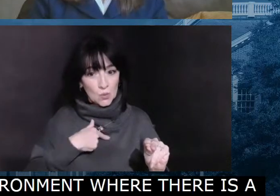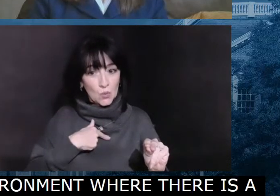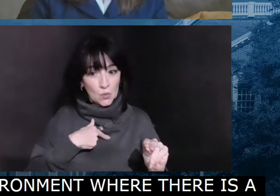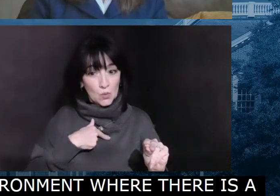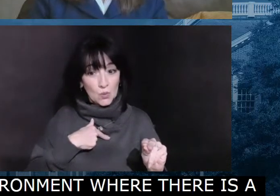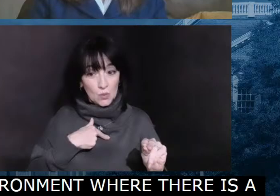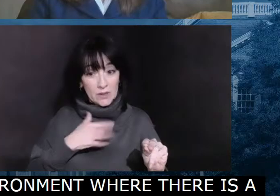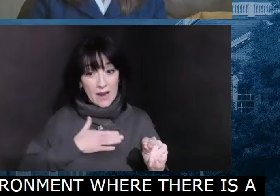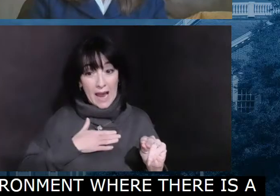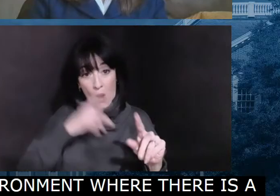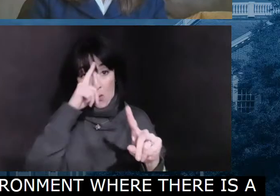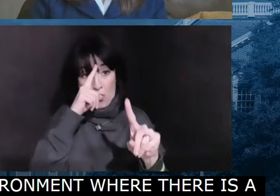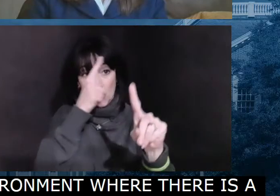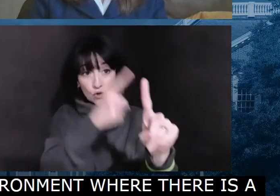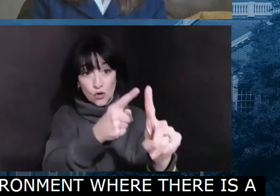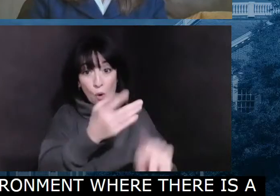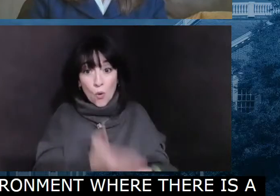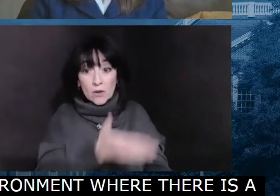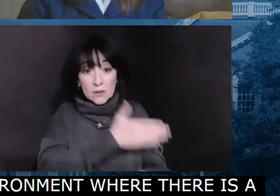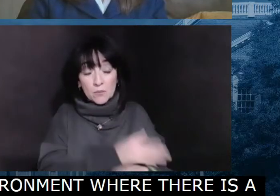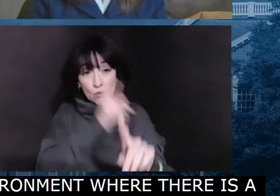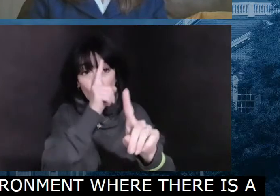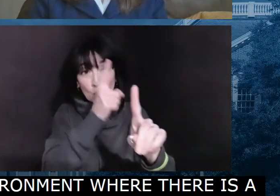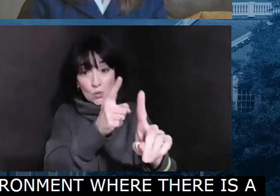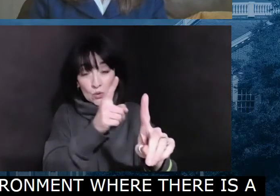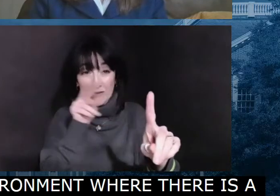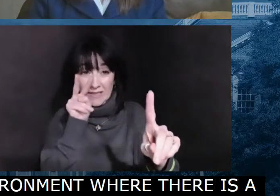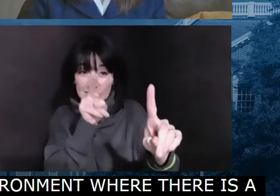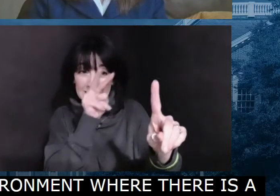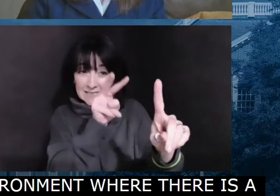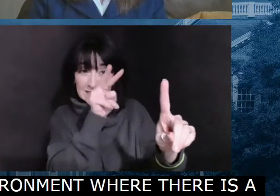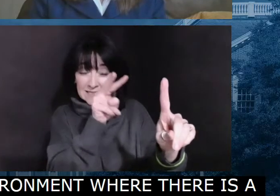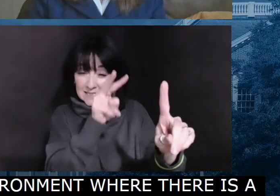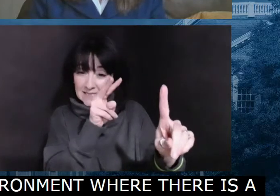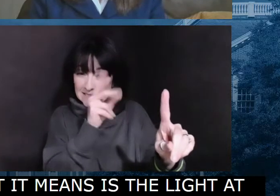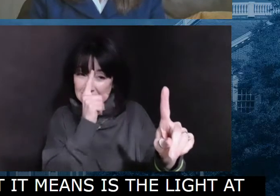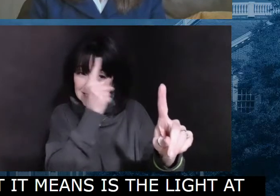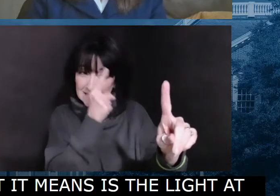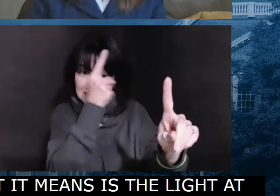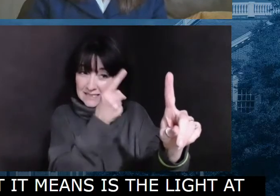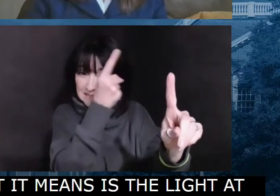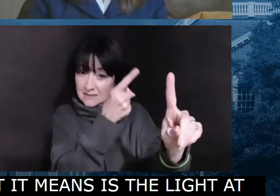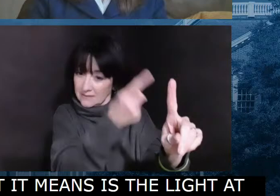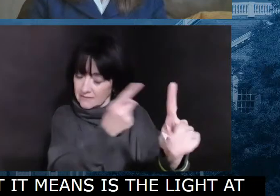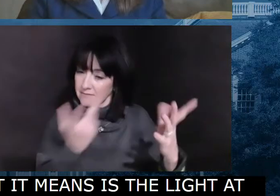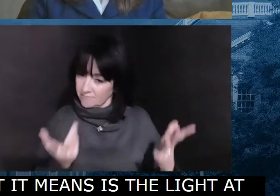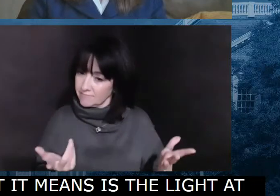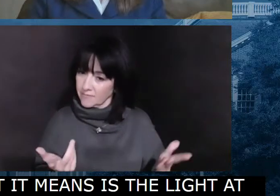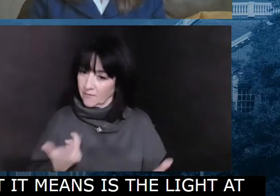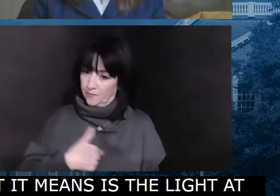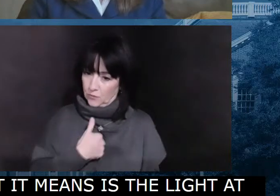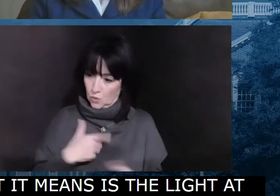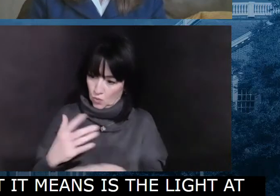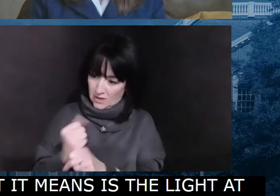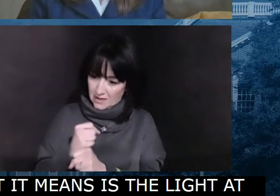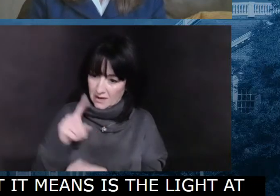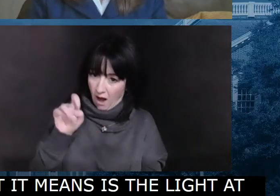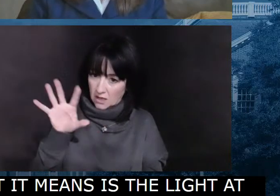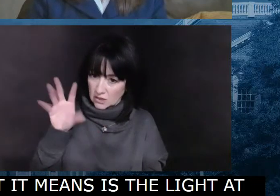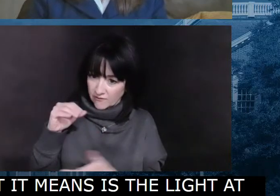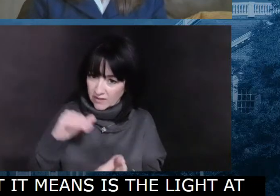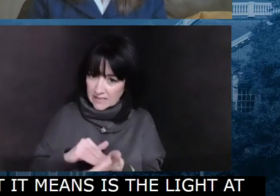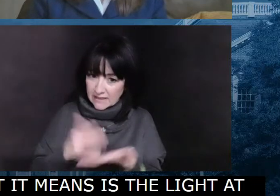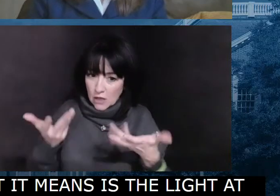got more vaccines coming. We've gotten more than 150,000 doses in people's arms